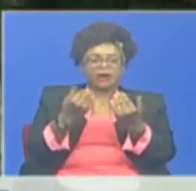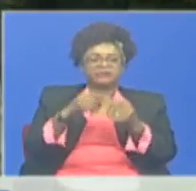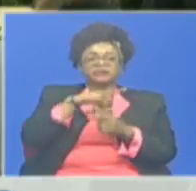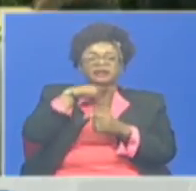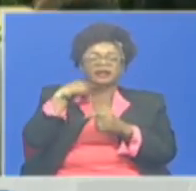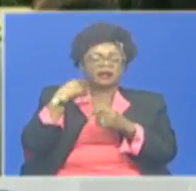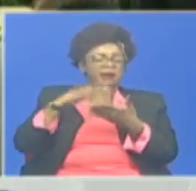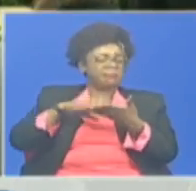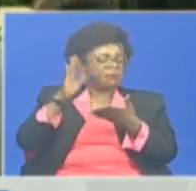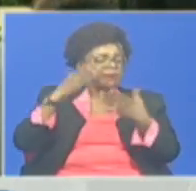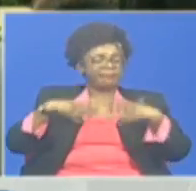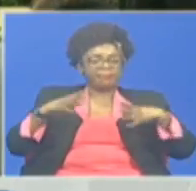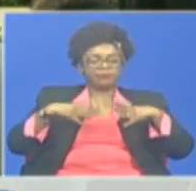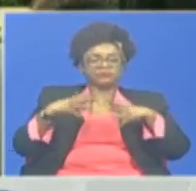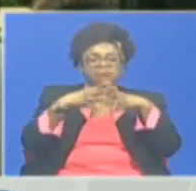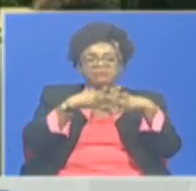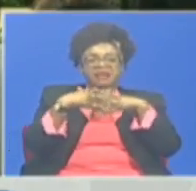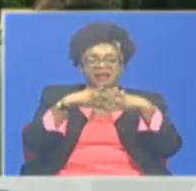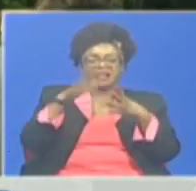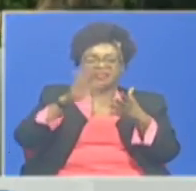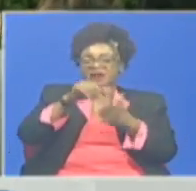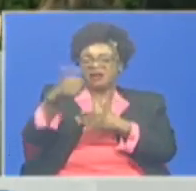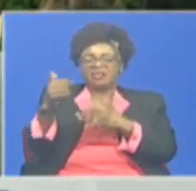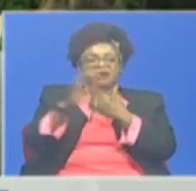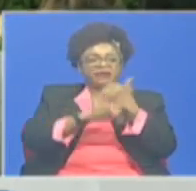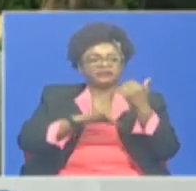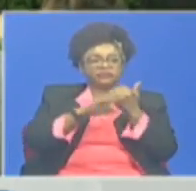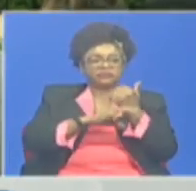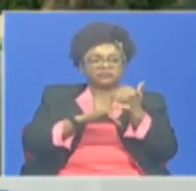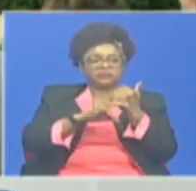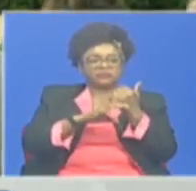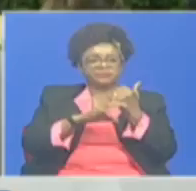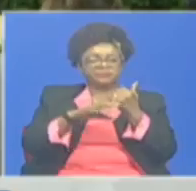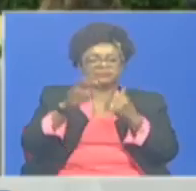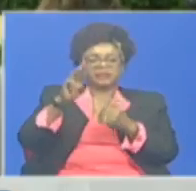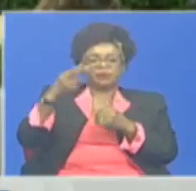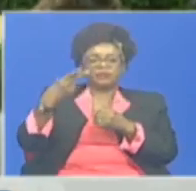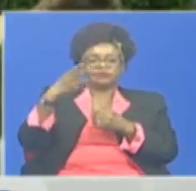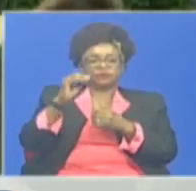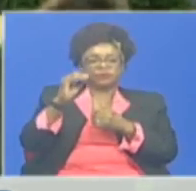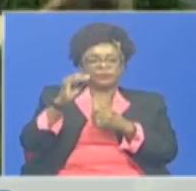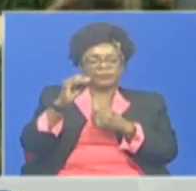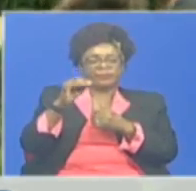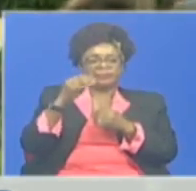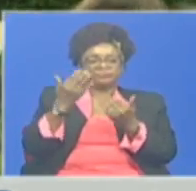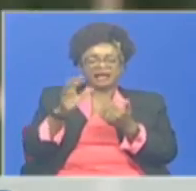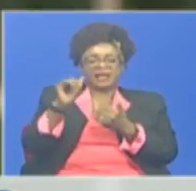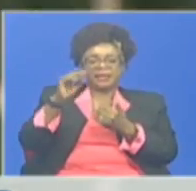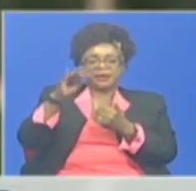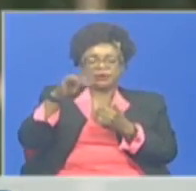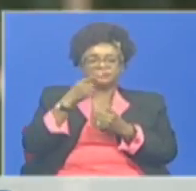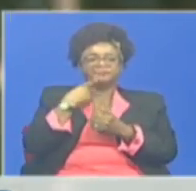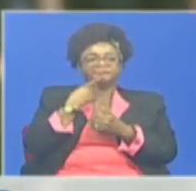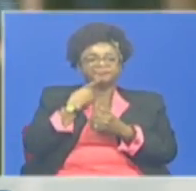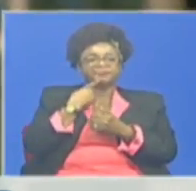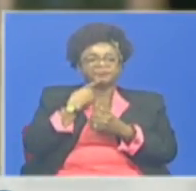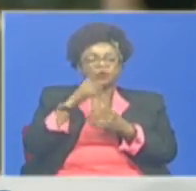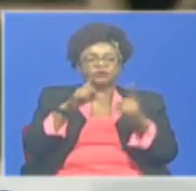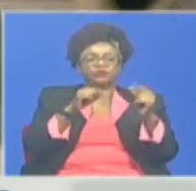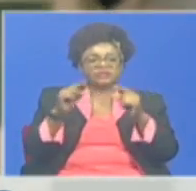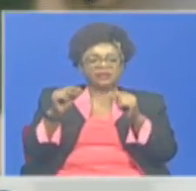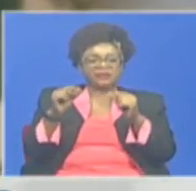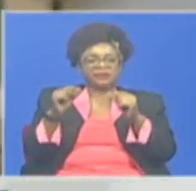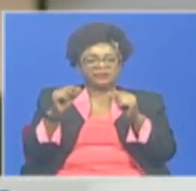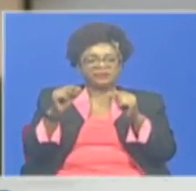the United States than any other country. WHO Chief Tedros Adhanom said on Twitter,